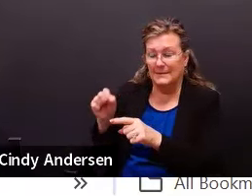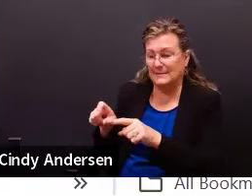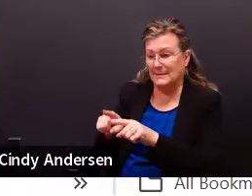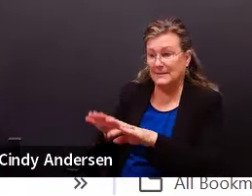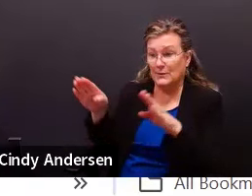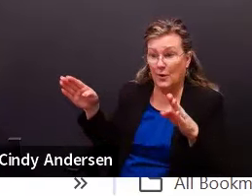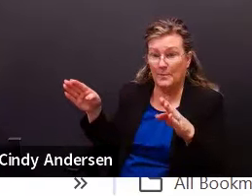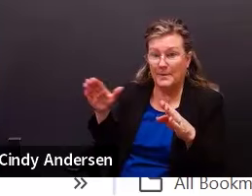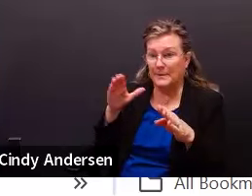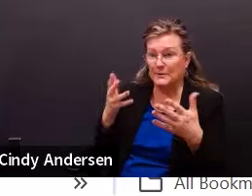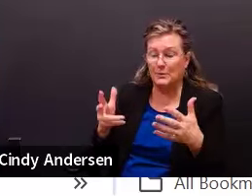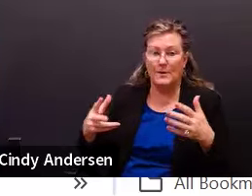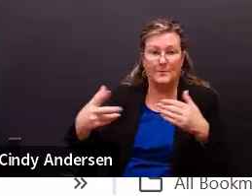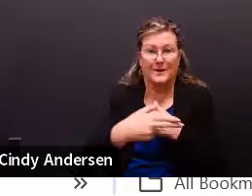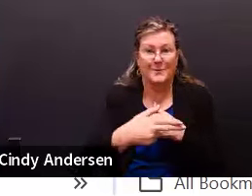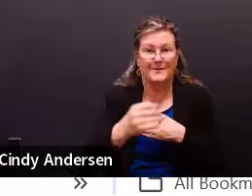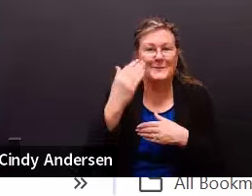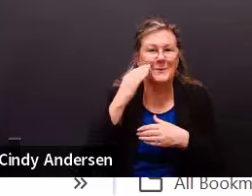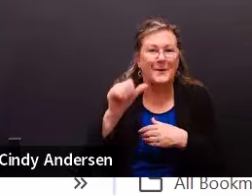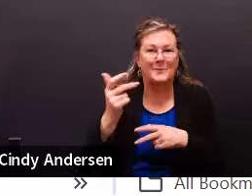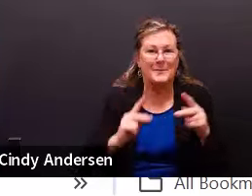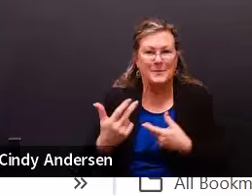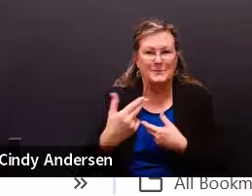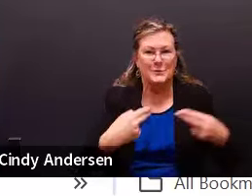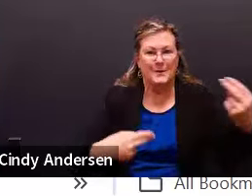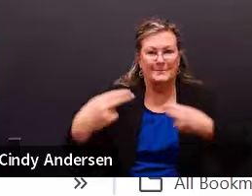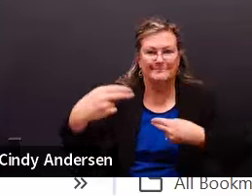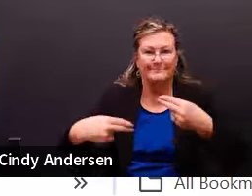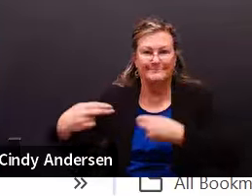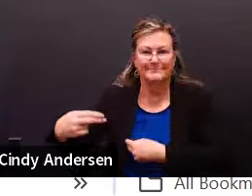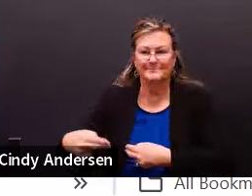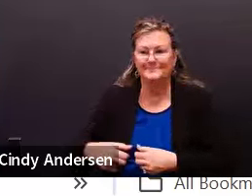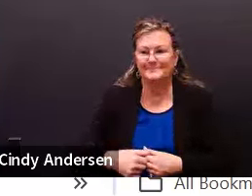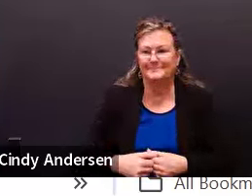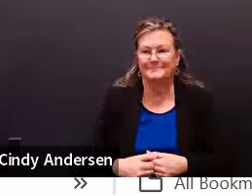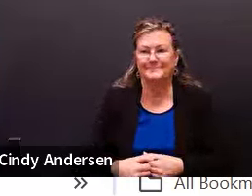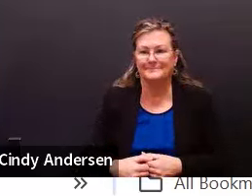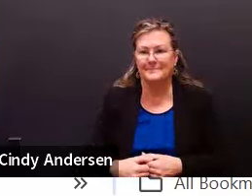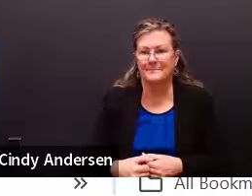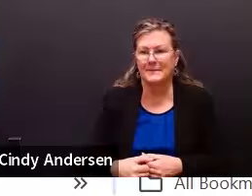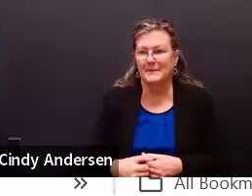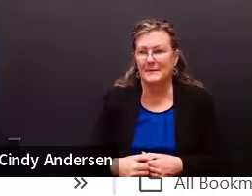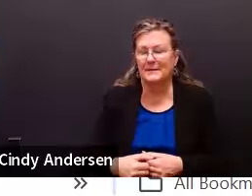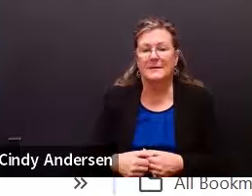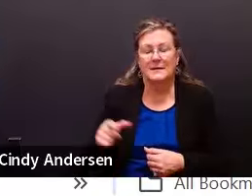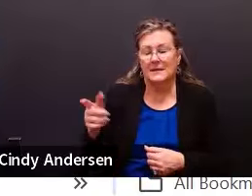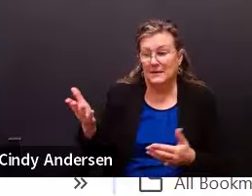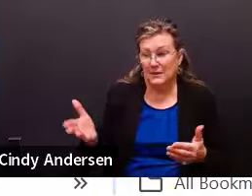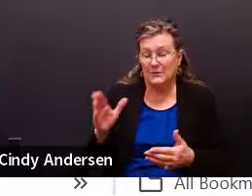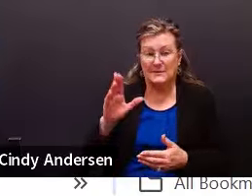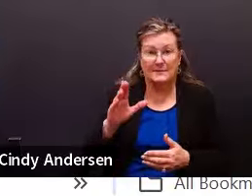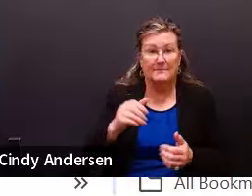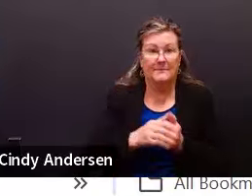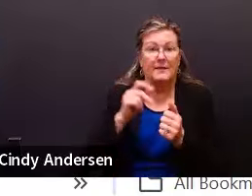if you know other people that might want to join as well. And I put the follow-up survey link in the chat, but